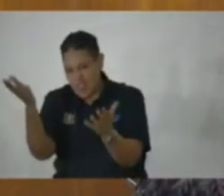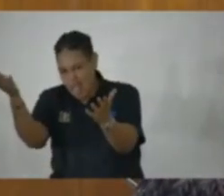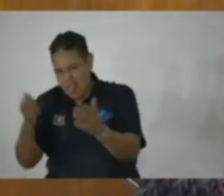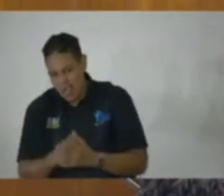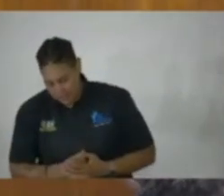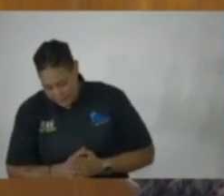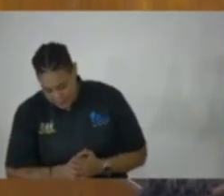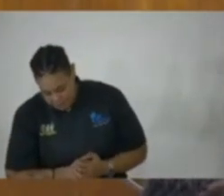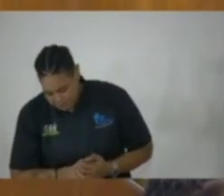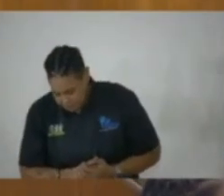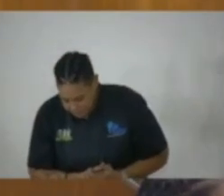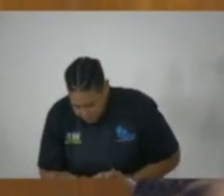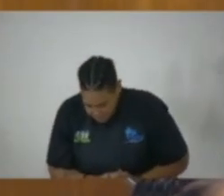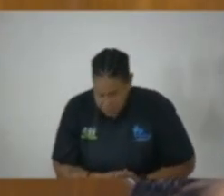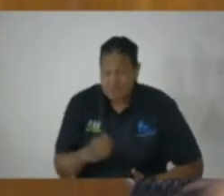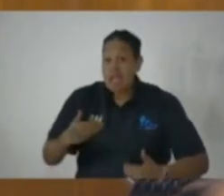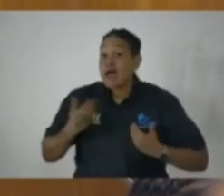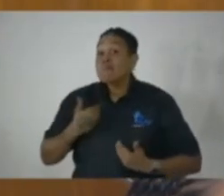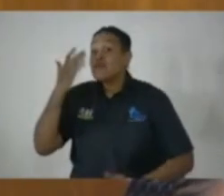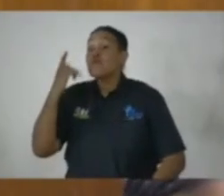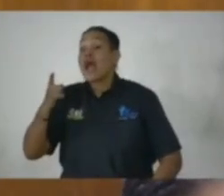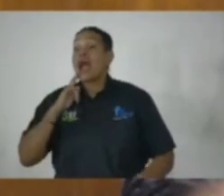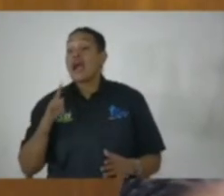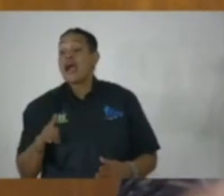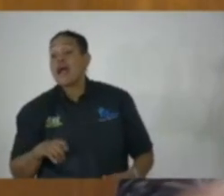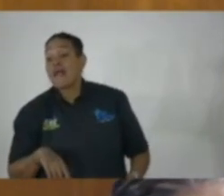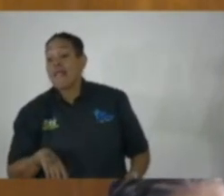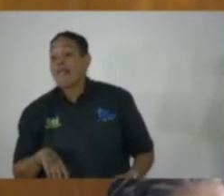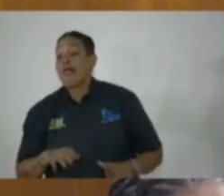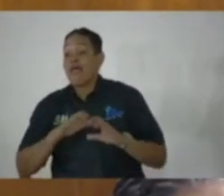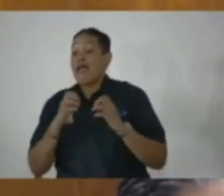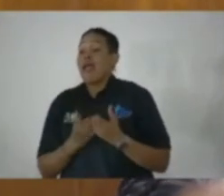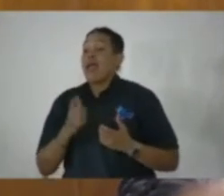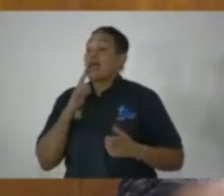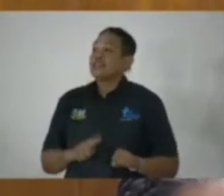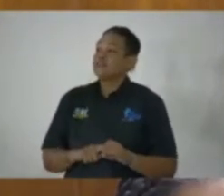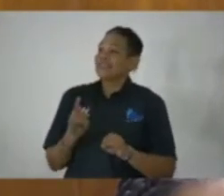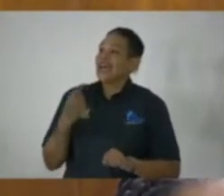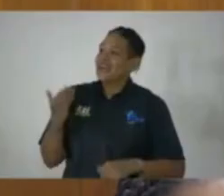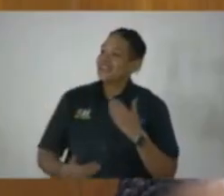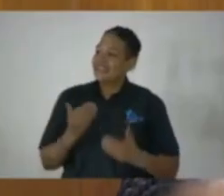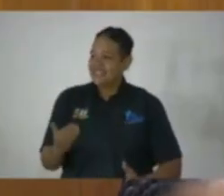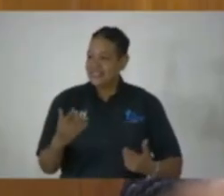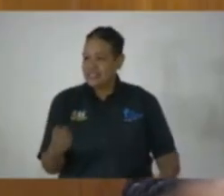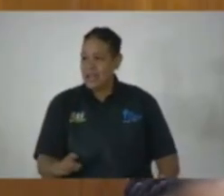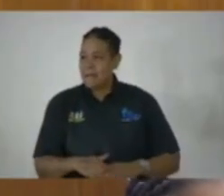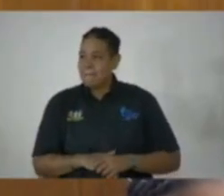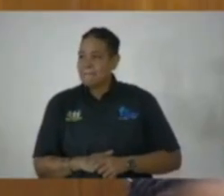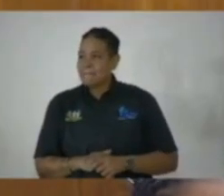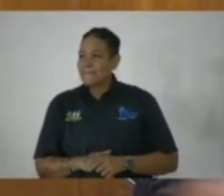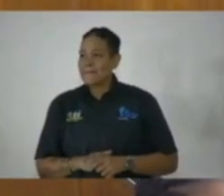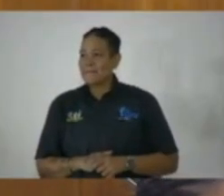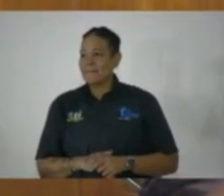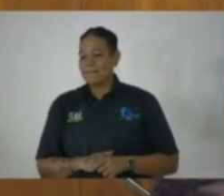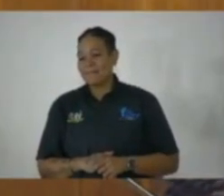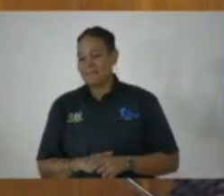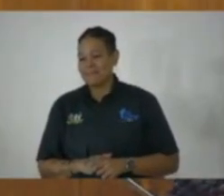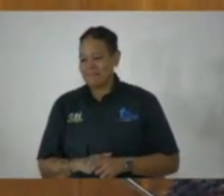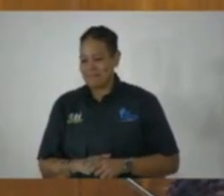present. I'm happy because the class is about to begin. Mr. President,